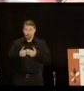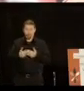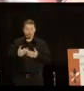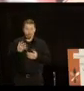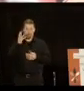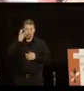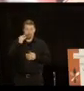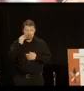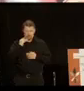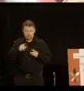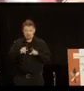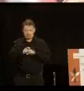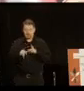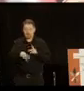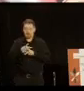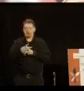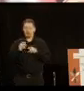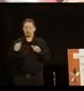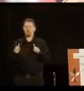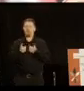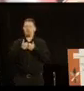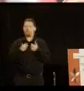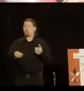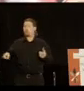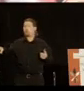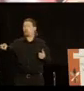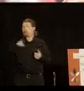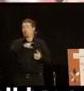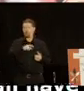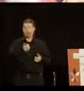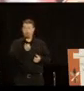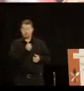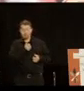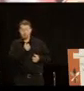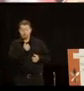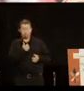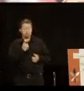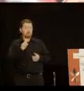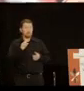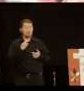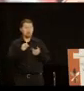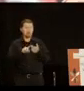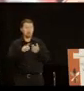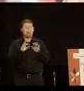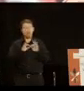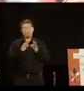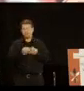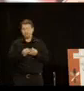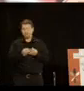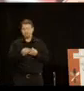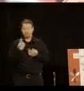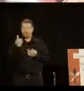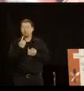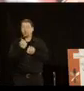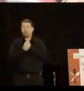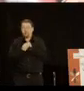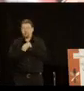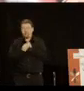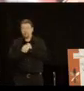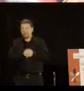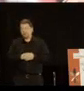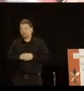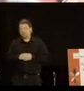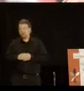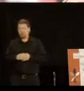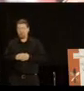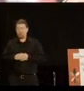challenges that you all are facing, either ourselves or a loved one. And that's